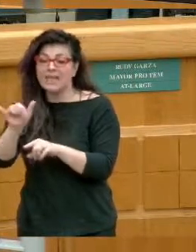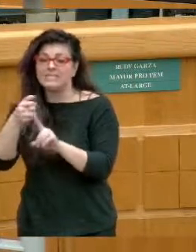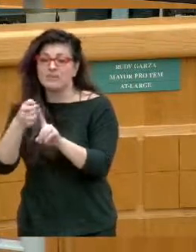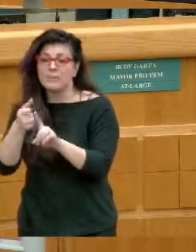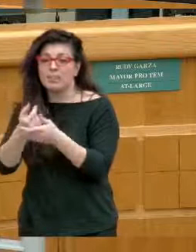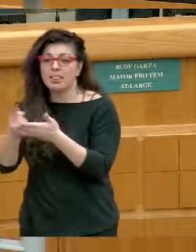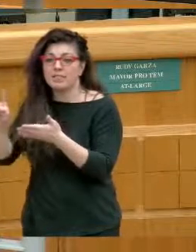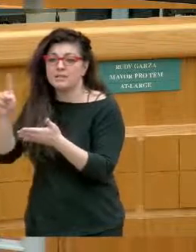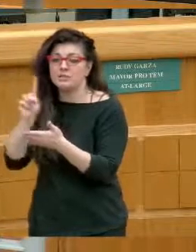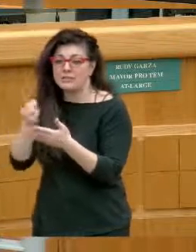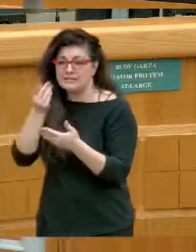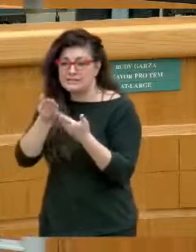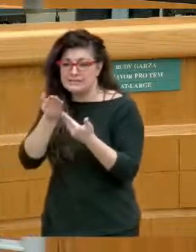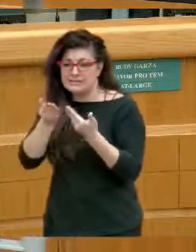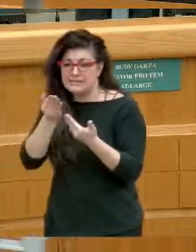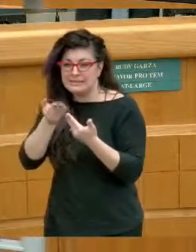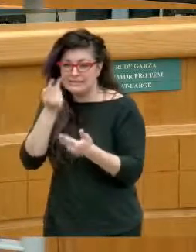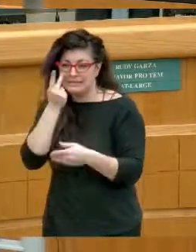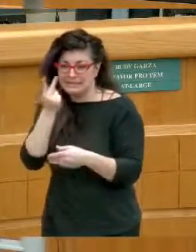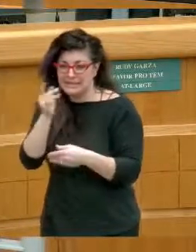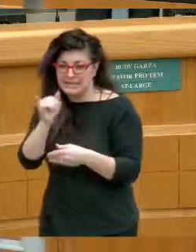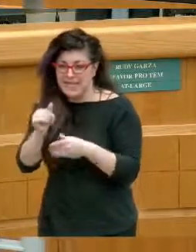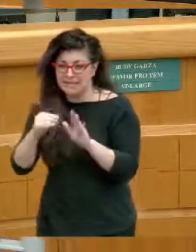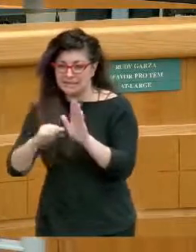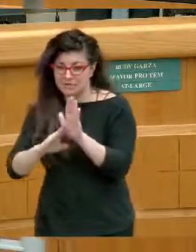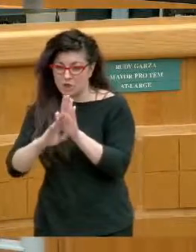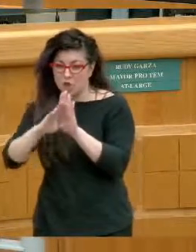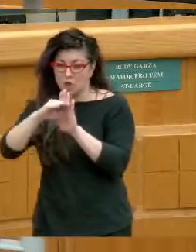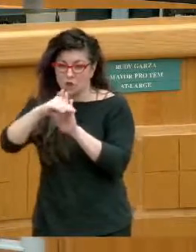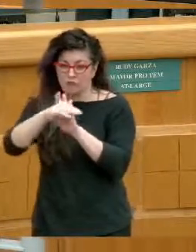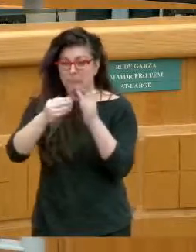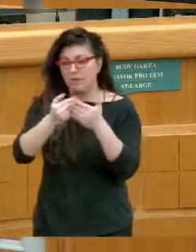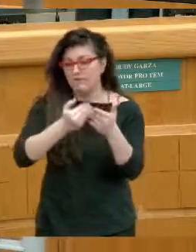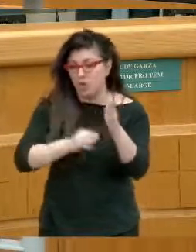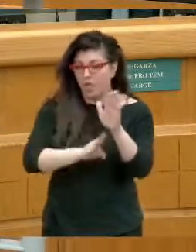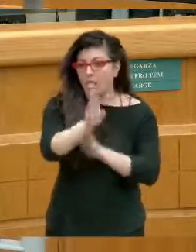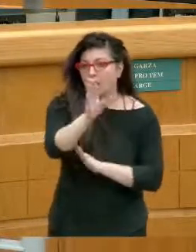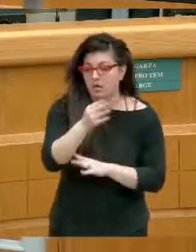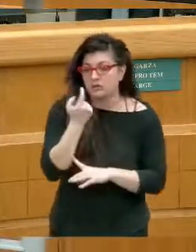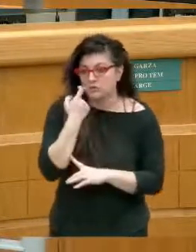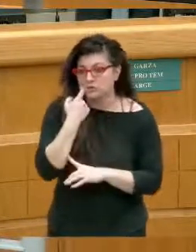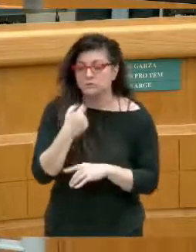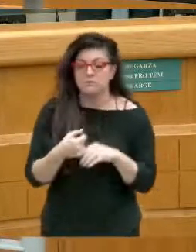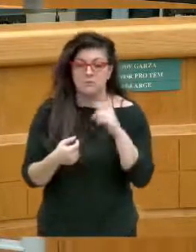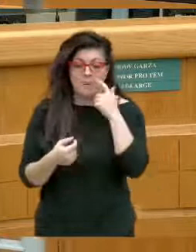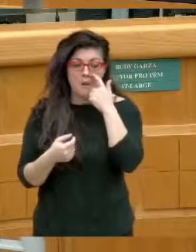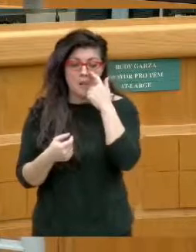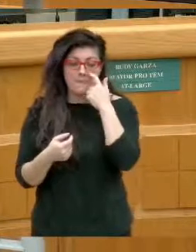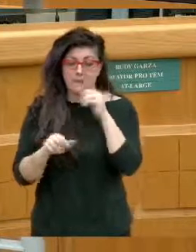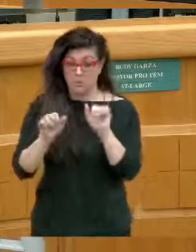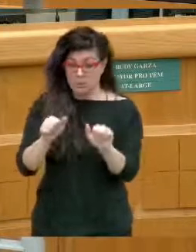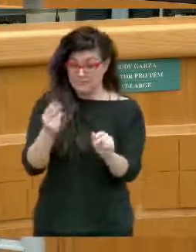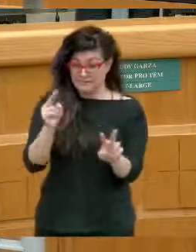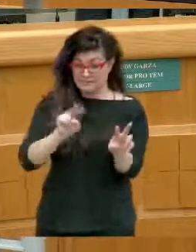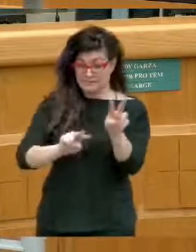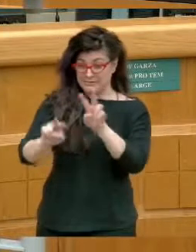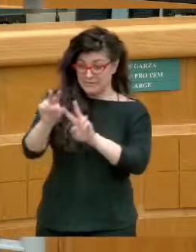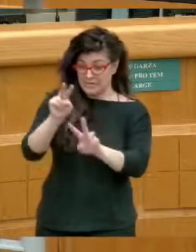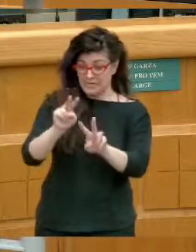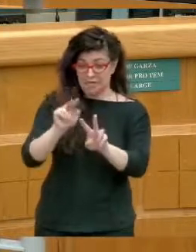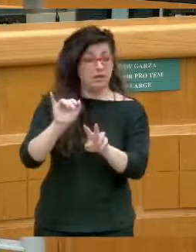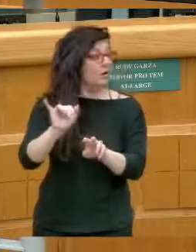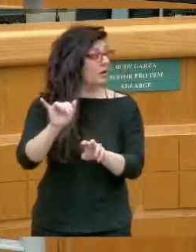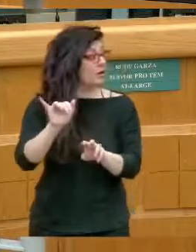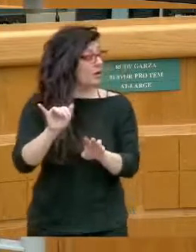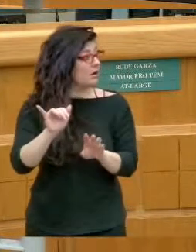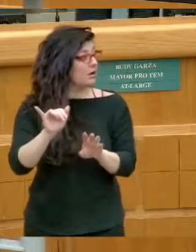easier to see the curve without the line shooting up so high that this starts to look flat. But what you can see is that we had a